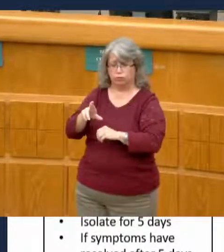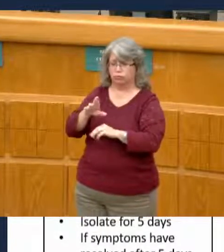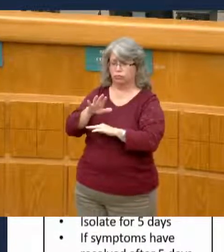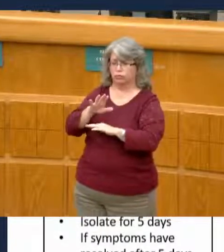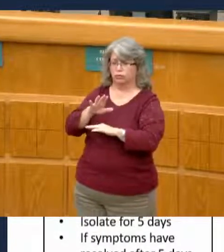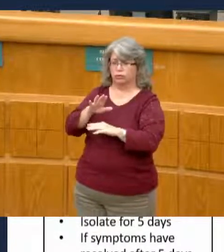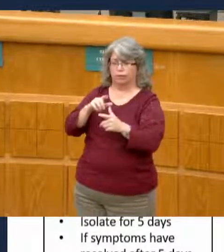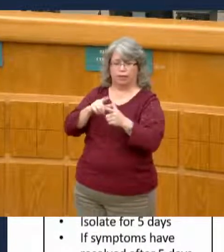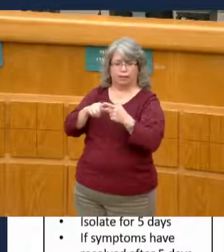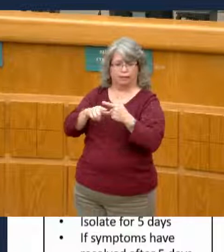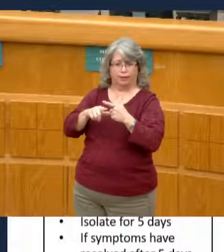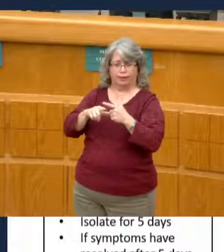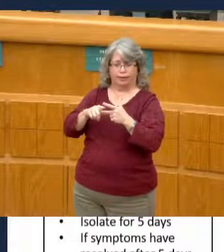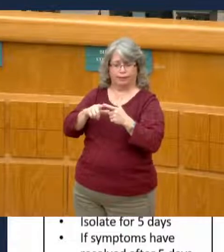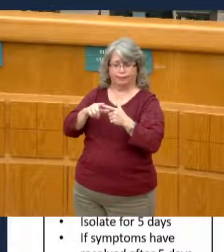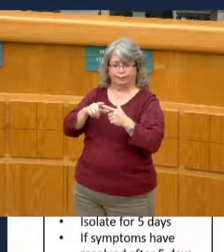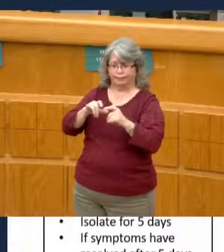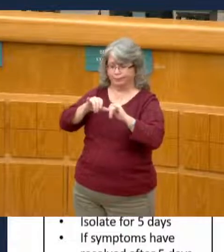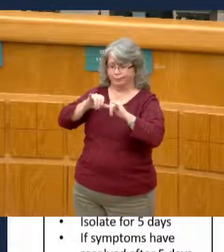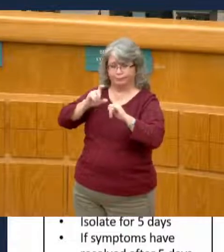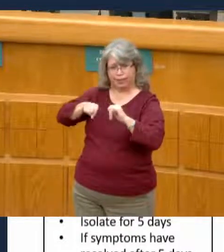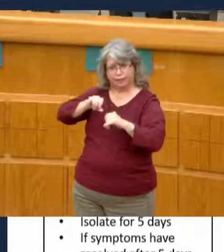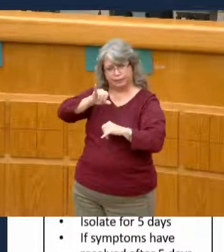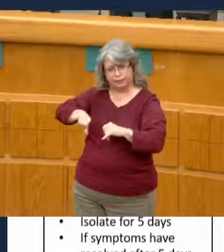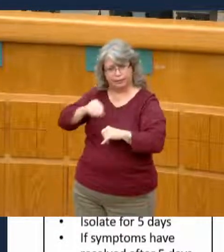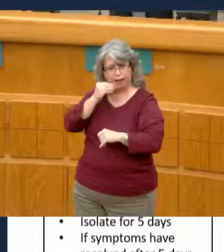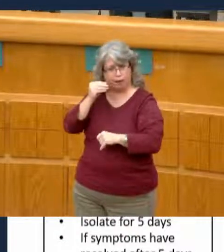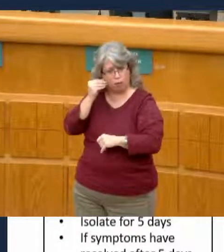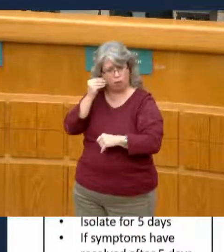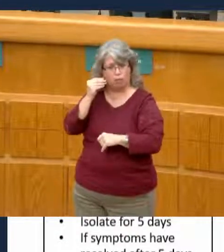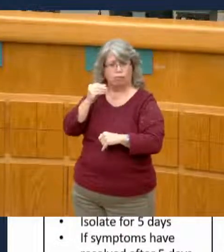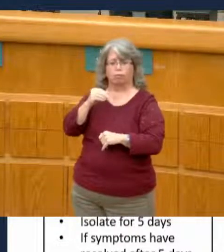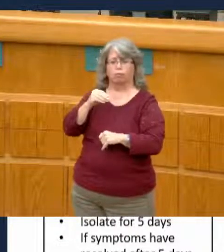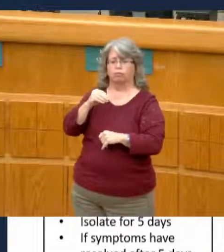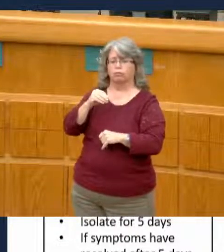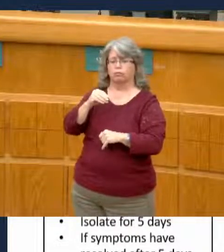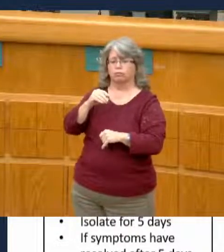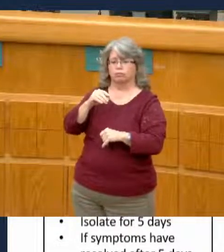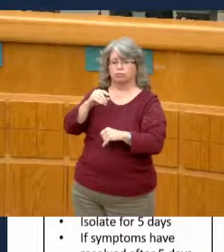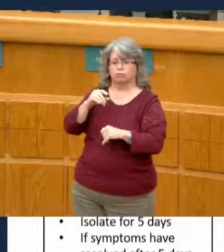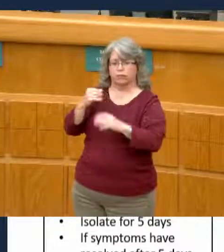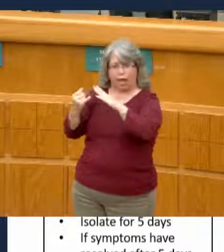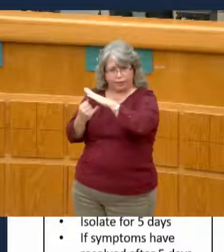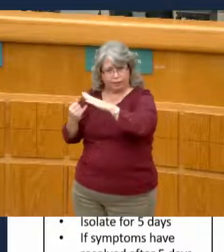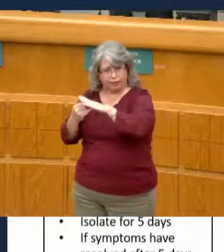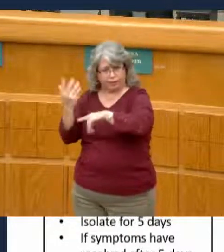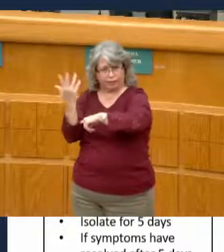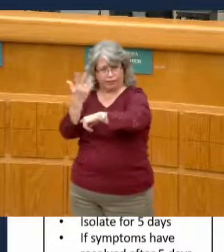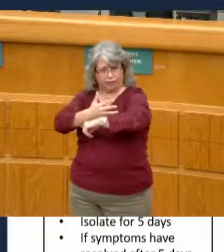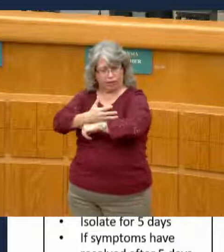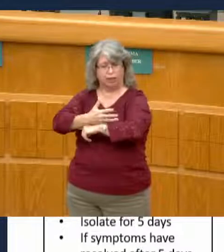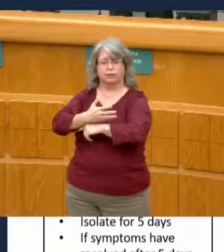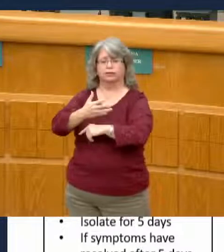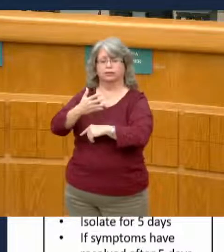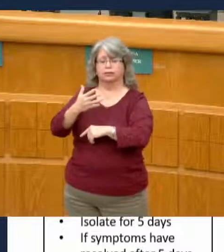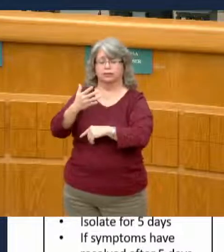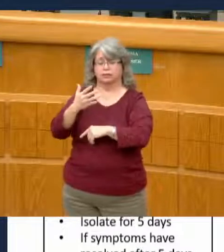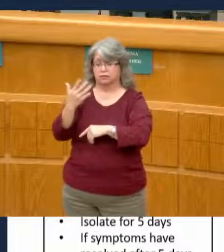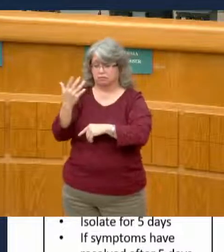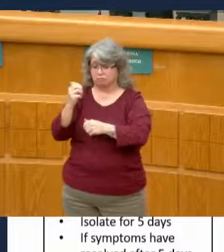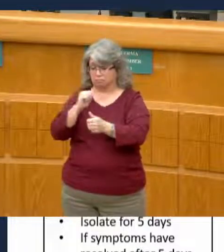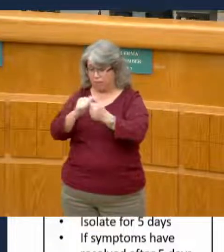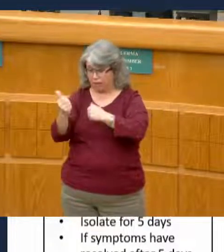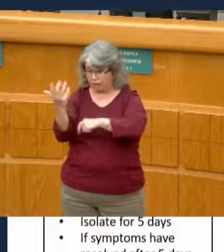days, stay clear from everywhere else, wear your mask. Once 5 days has passed, then you can